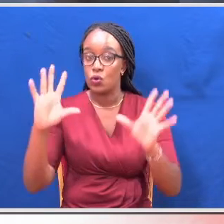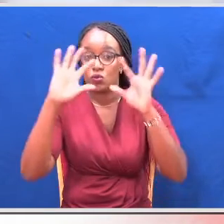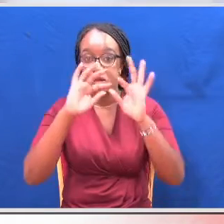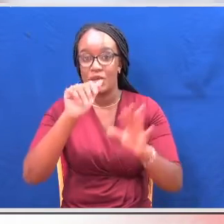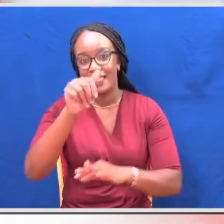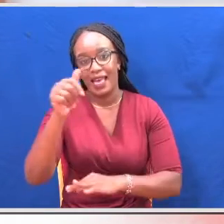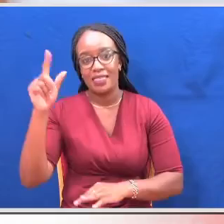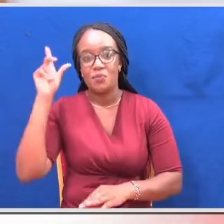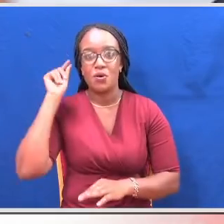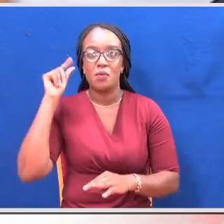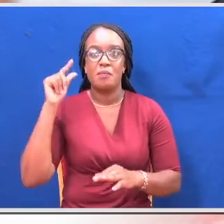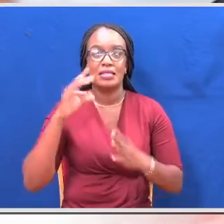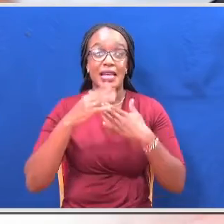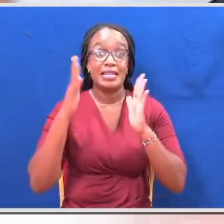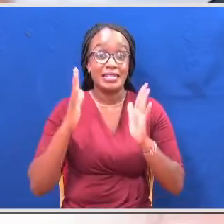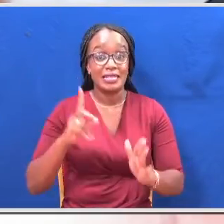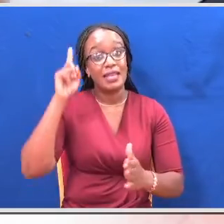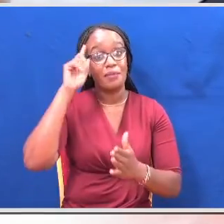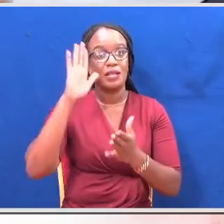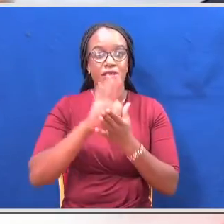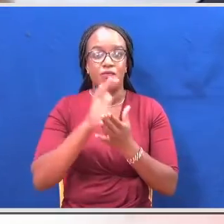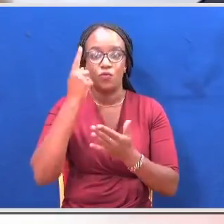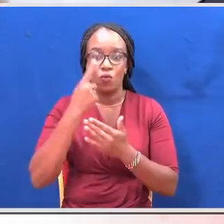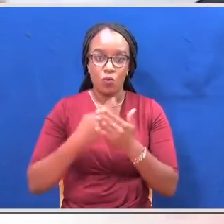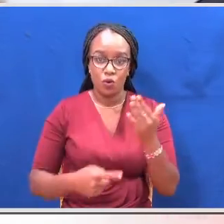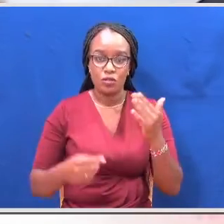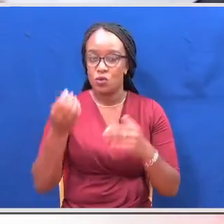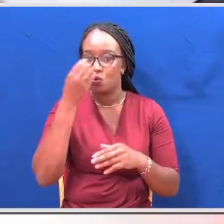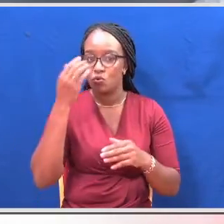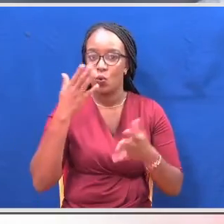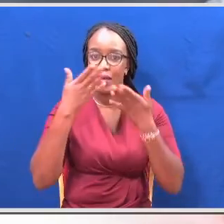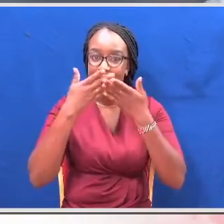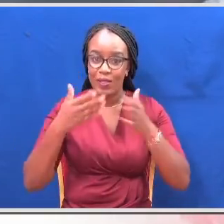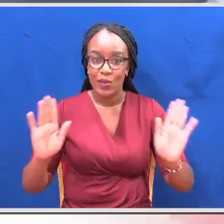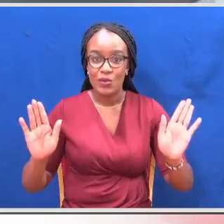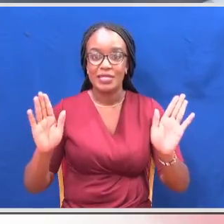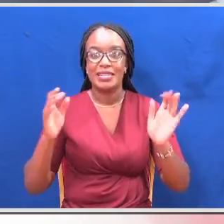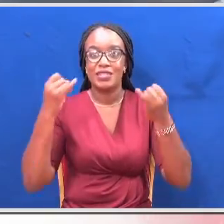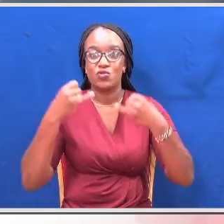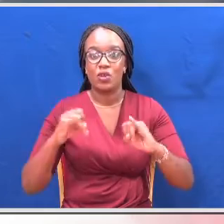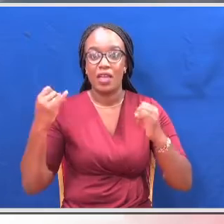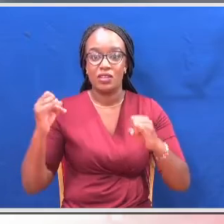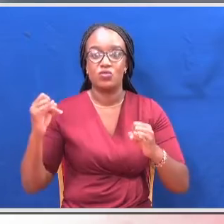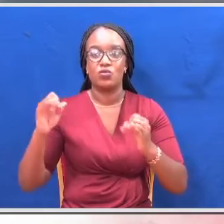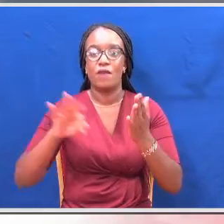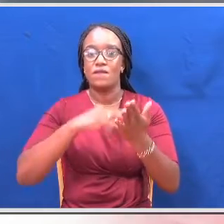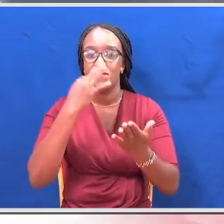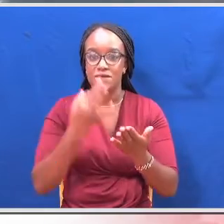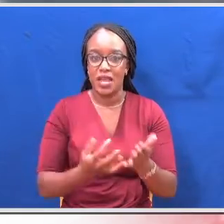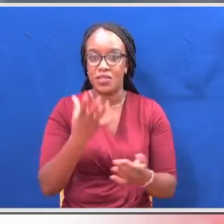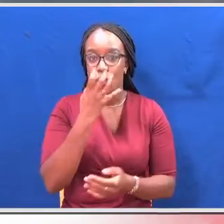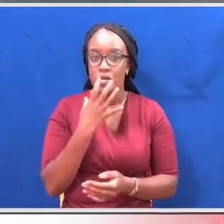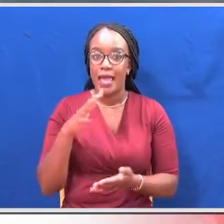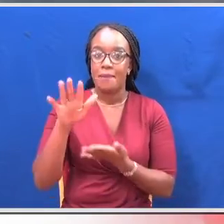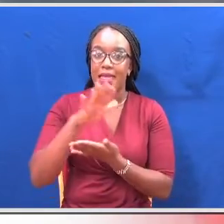counterparts, analysts believe that Ruto will lose his bargaining powers in the race to conquer the ODM-dominated region.